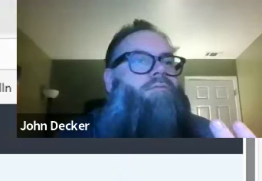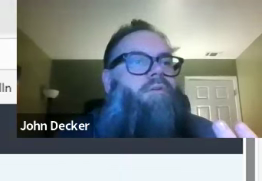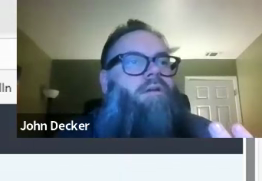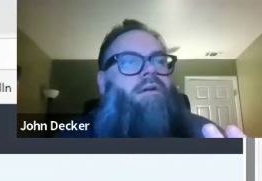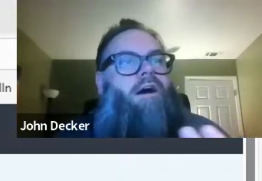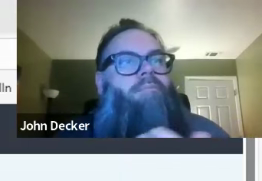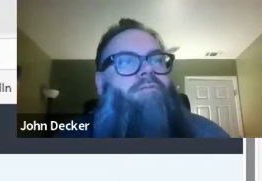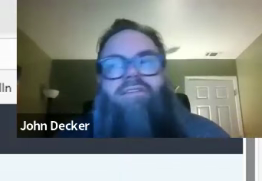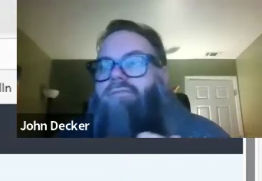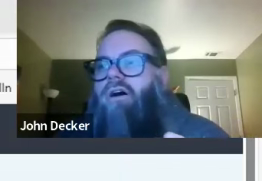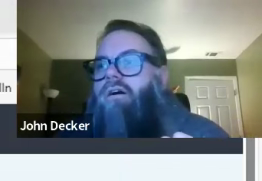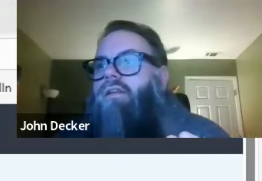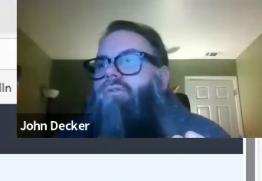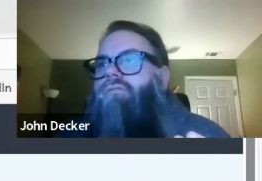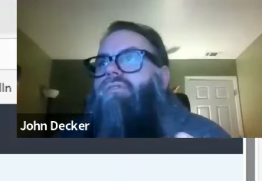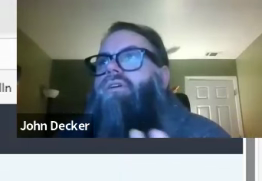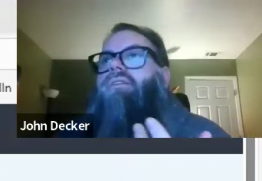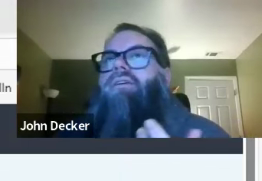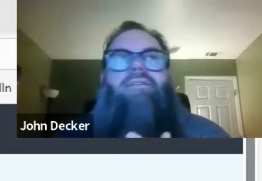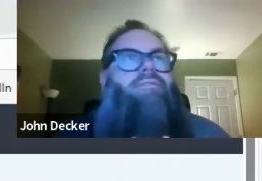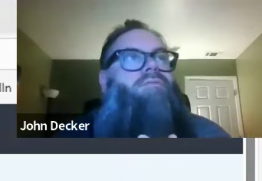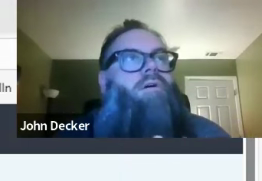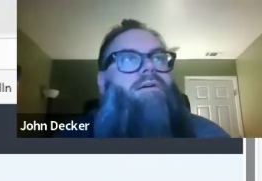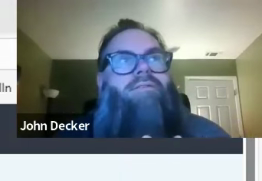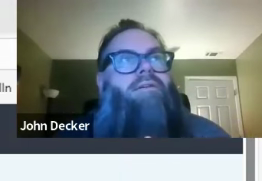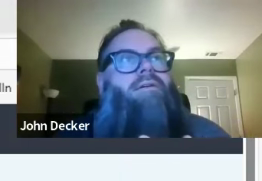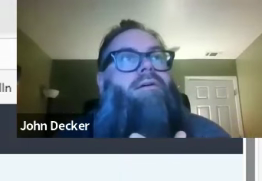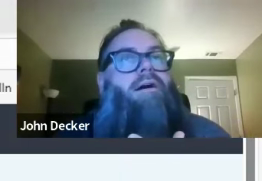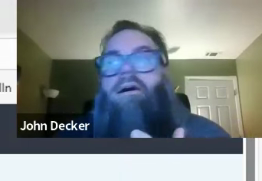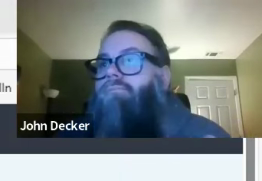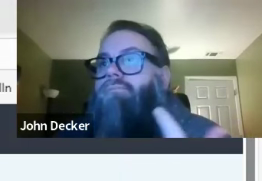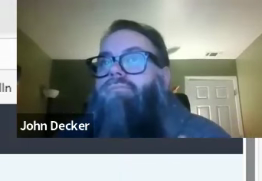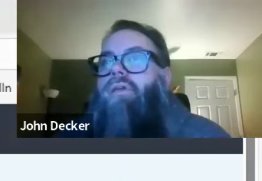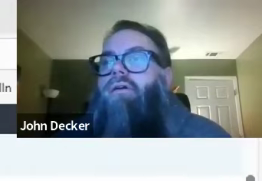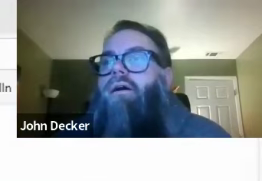and of events that have gone on. And one of the things that they did was